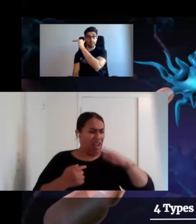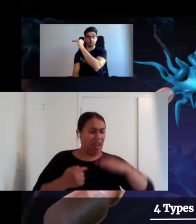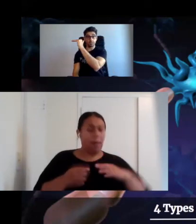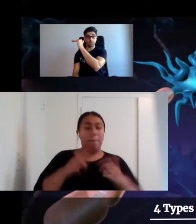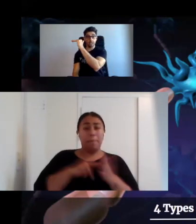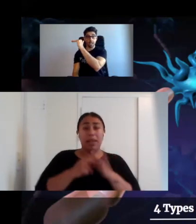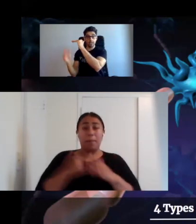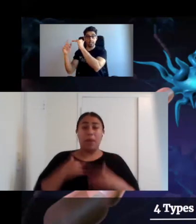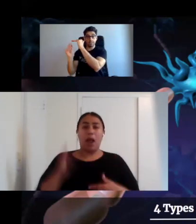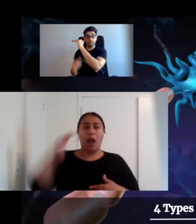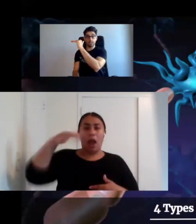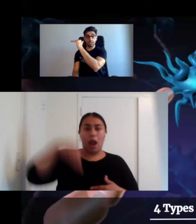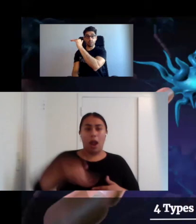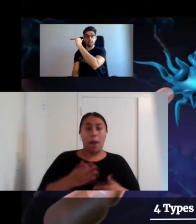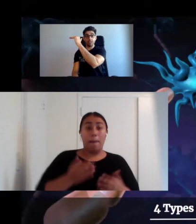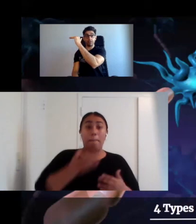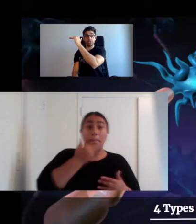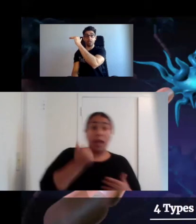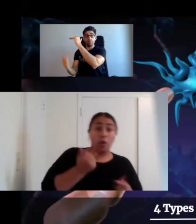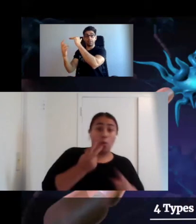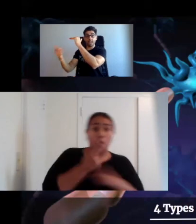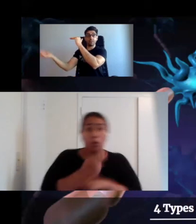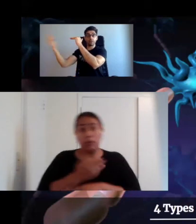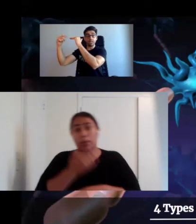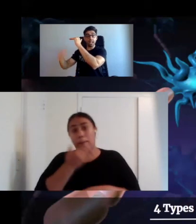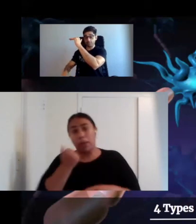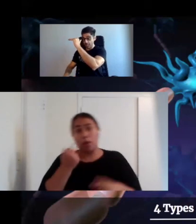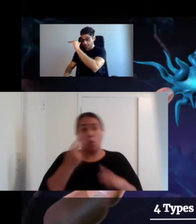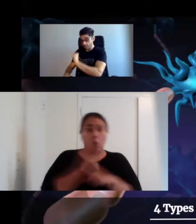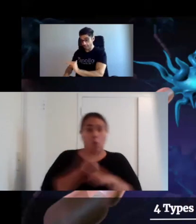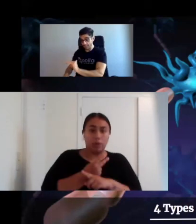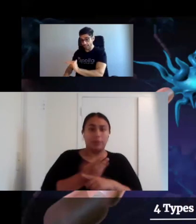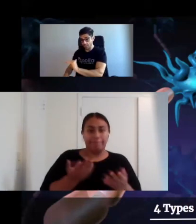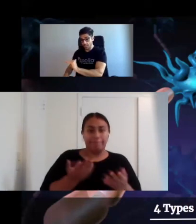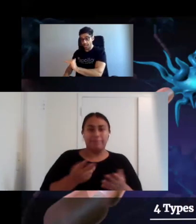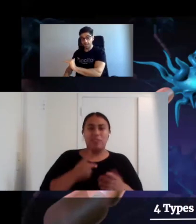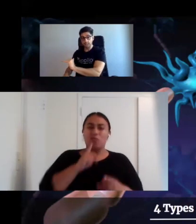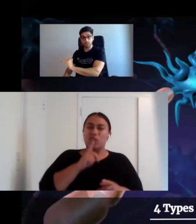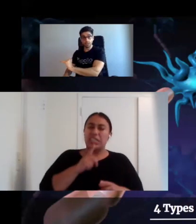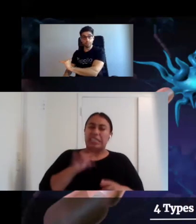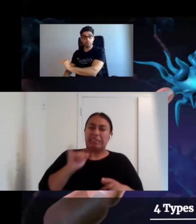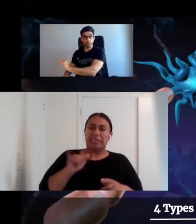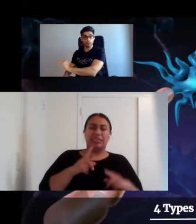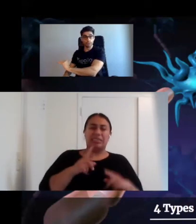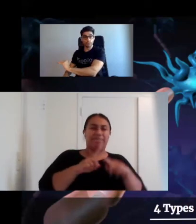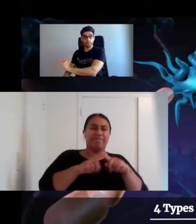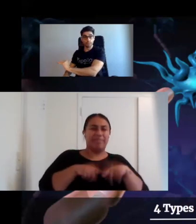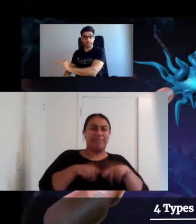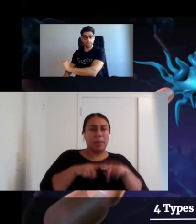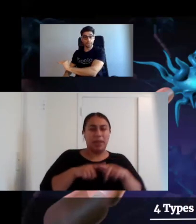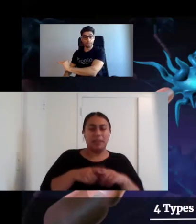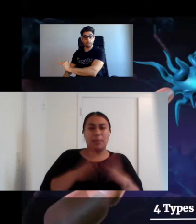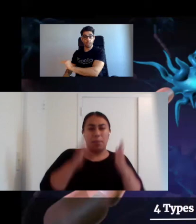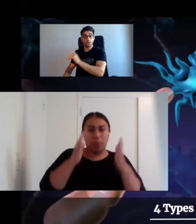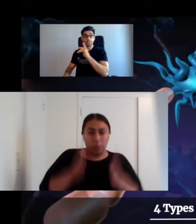remitting phase. And then again, potentially they could regain function, but if they have another relapse, then they go back down and then they lose a little bit more function.